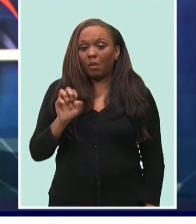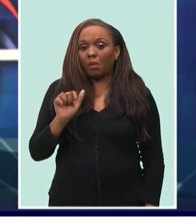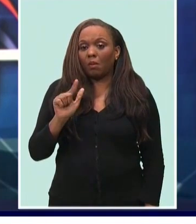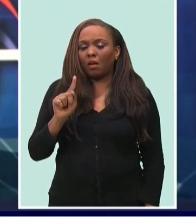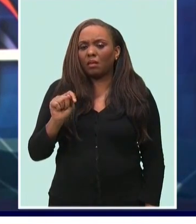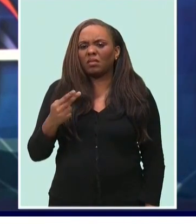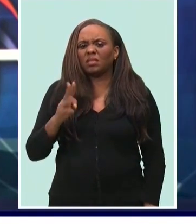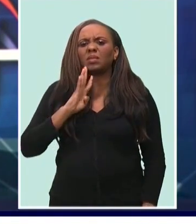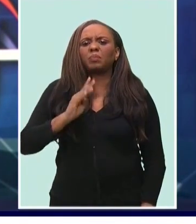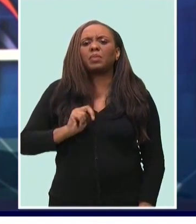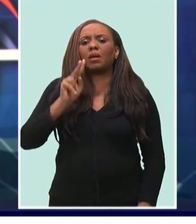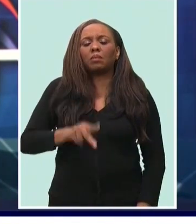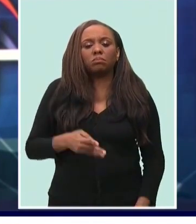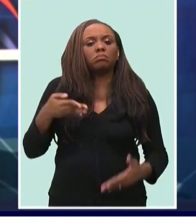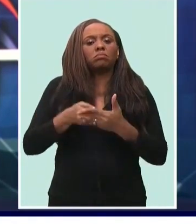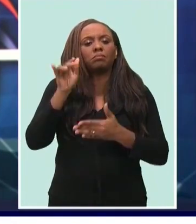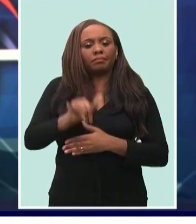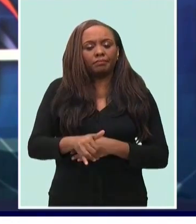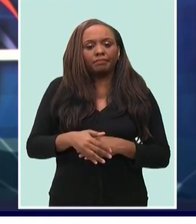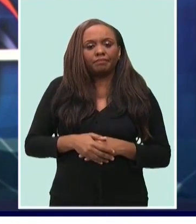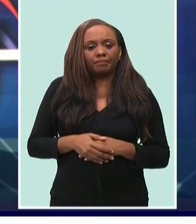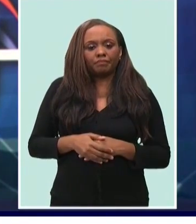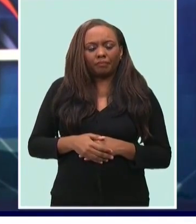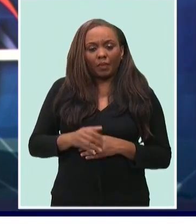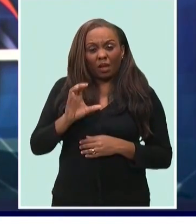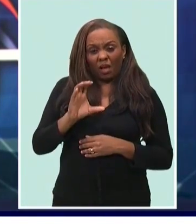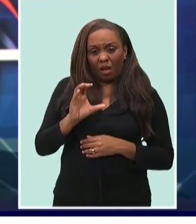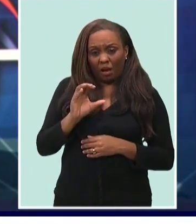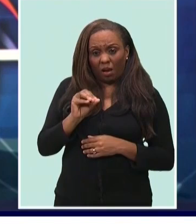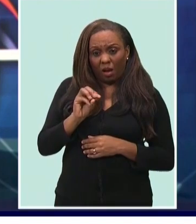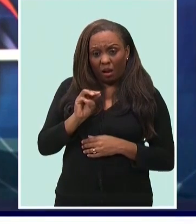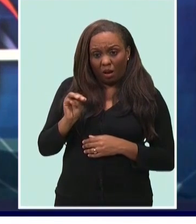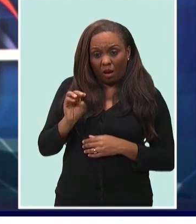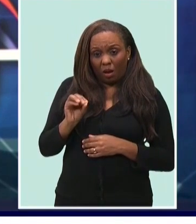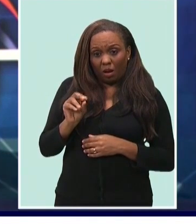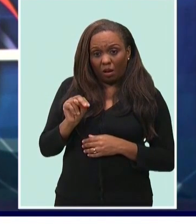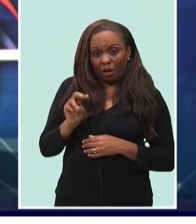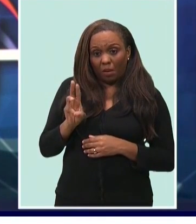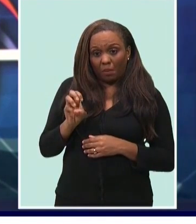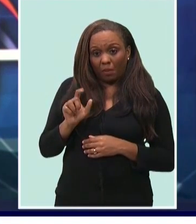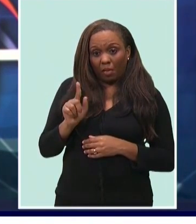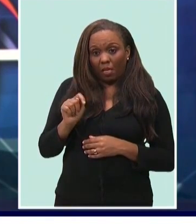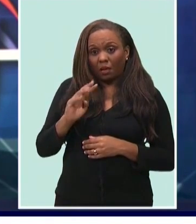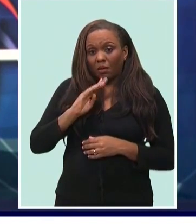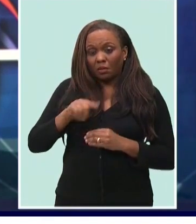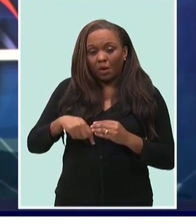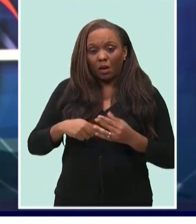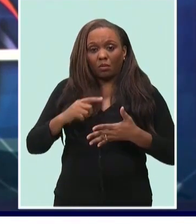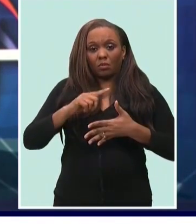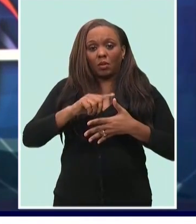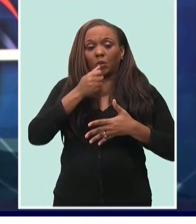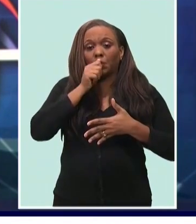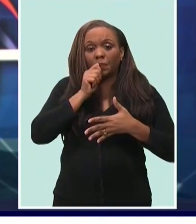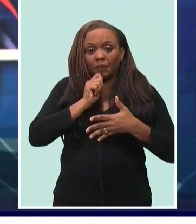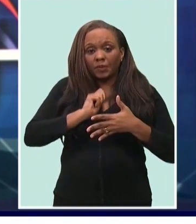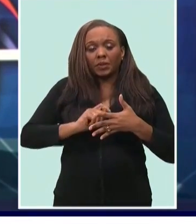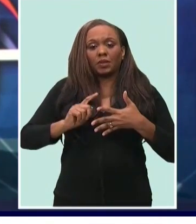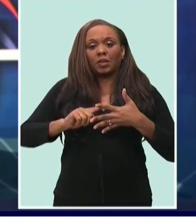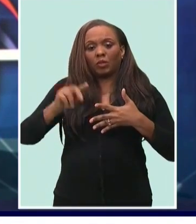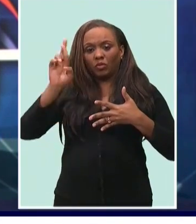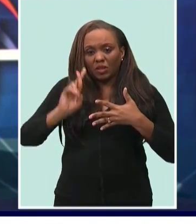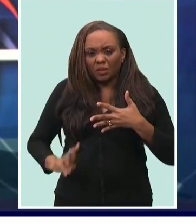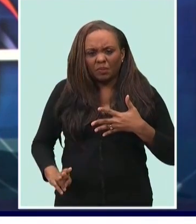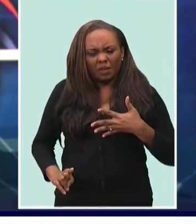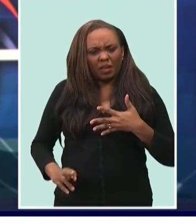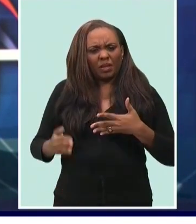Prime Minister Motley says because of its makeup, the Commonwealth embodies diversity, tolerance and respect, and can be what she described as